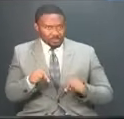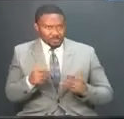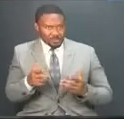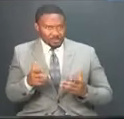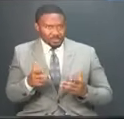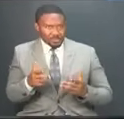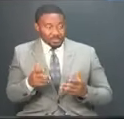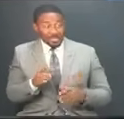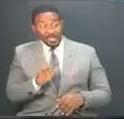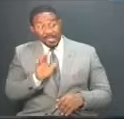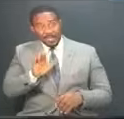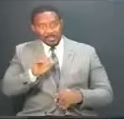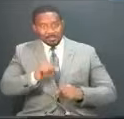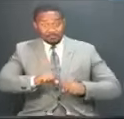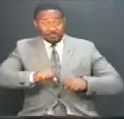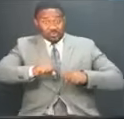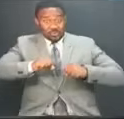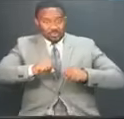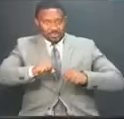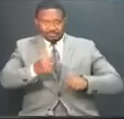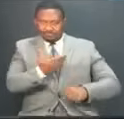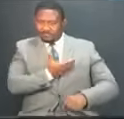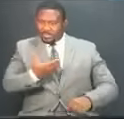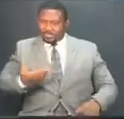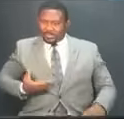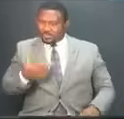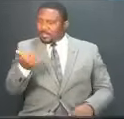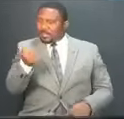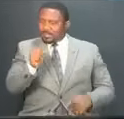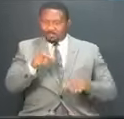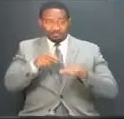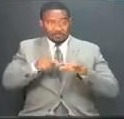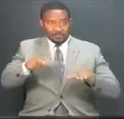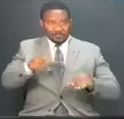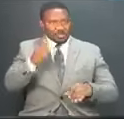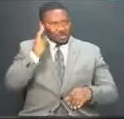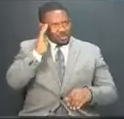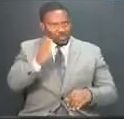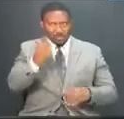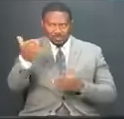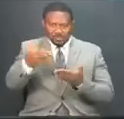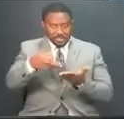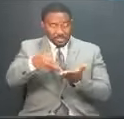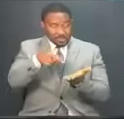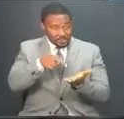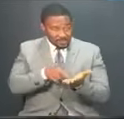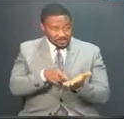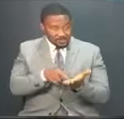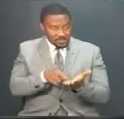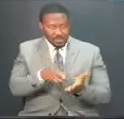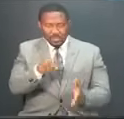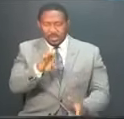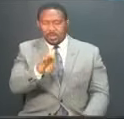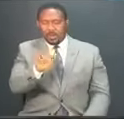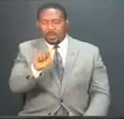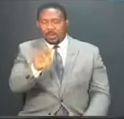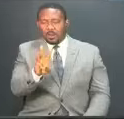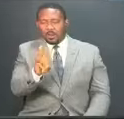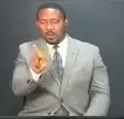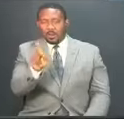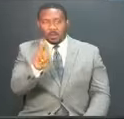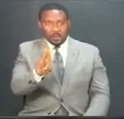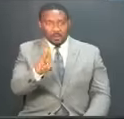Majesty, the Otumfuo, has indicated that he will bring the report on Boku on